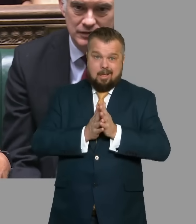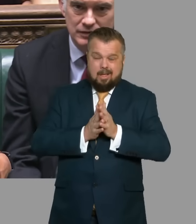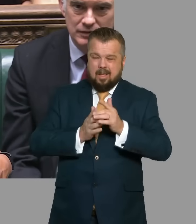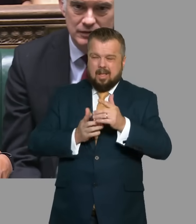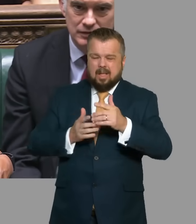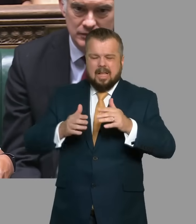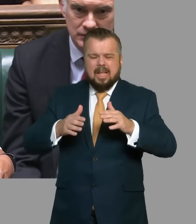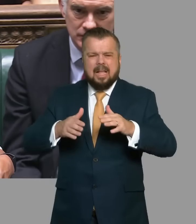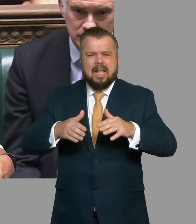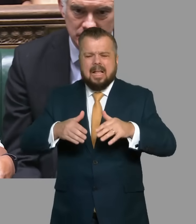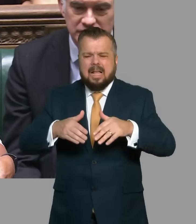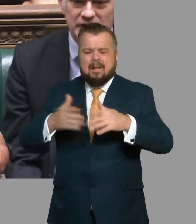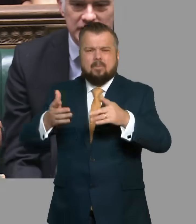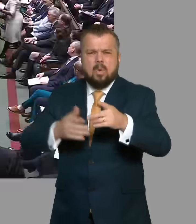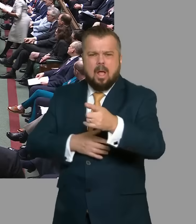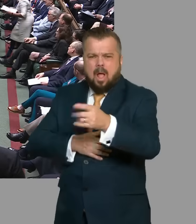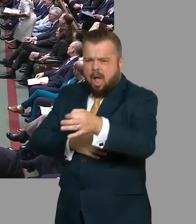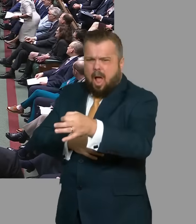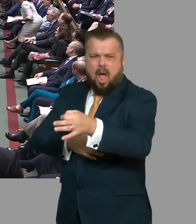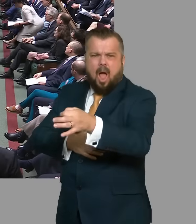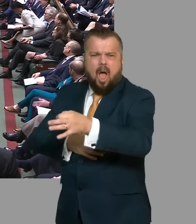put the money into our armed forces?